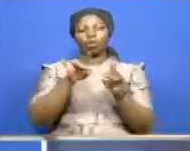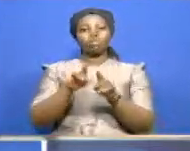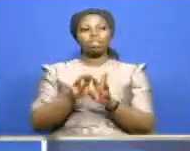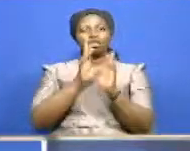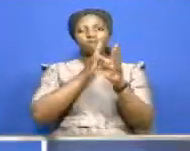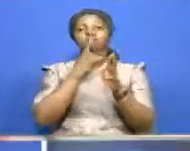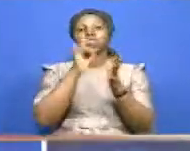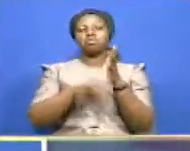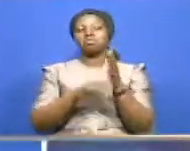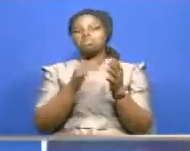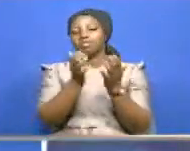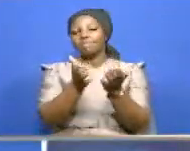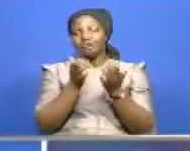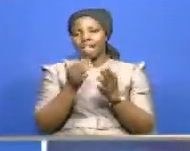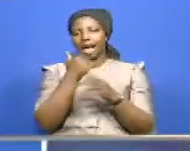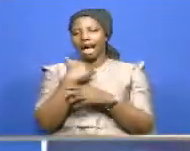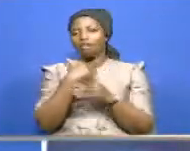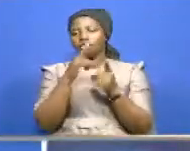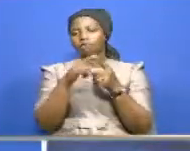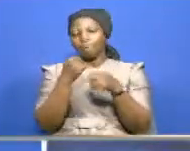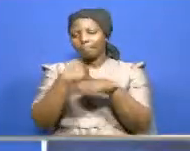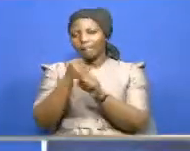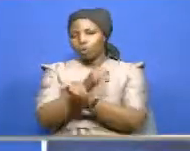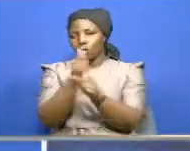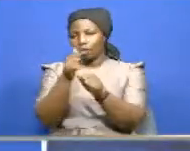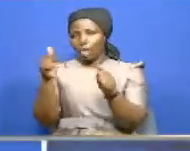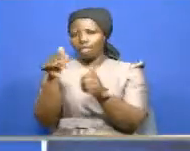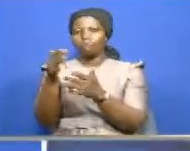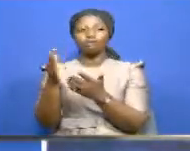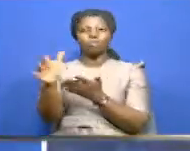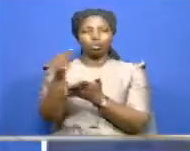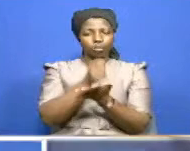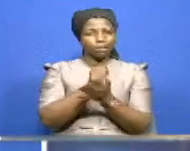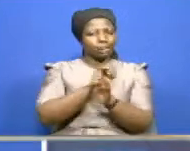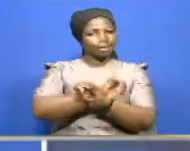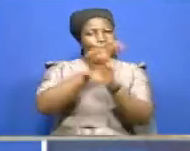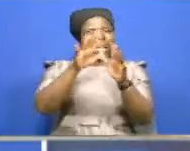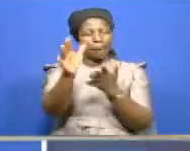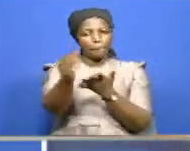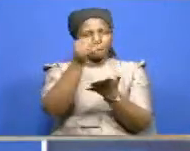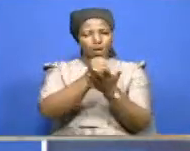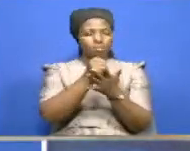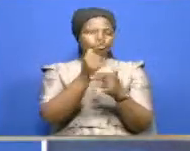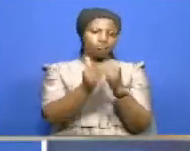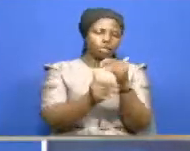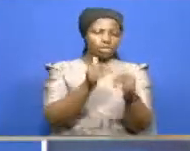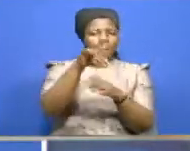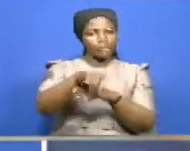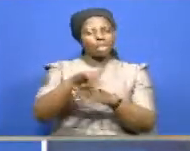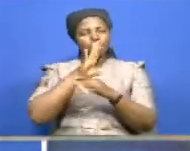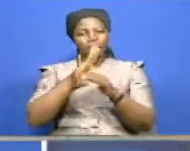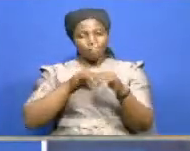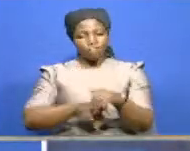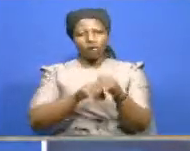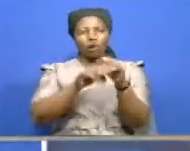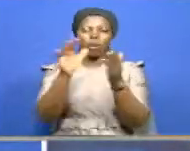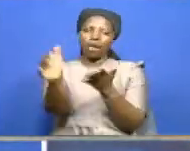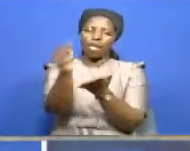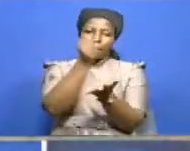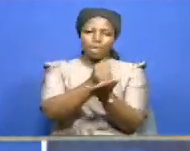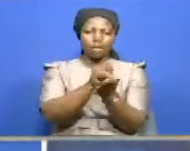need to streamline recruitment and clear appointment procedures be followed on the hiring and firing of employees